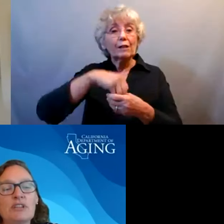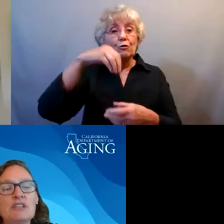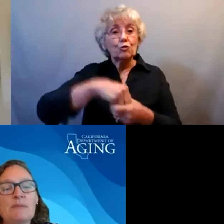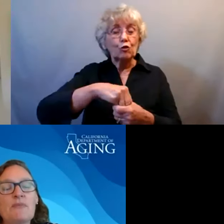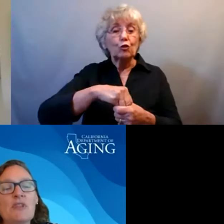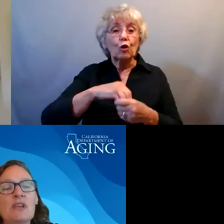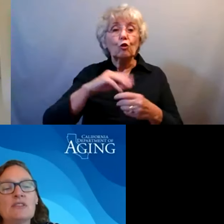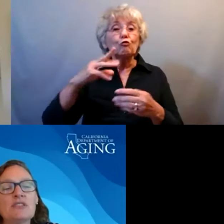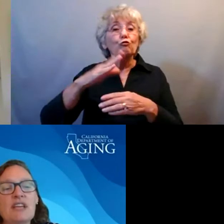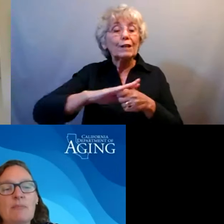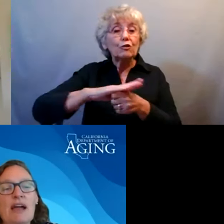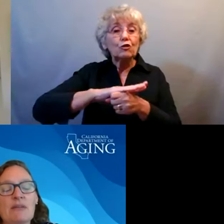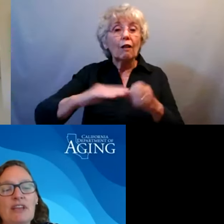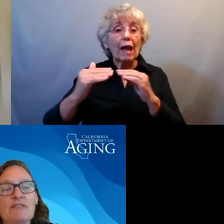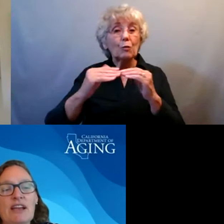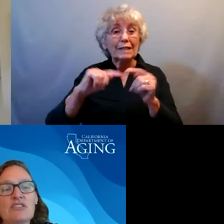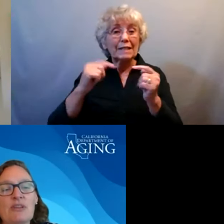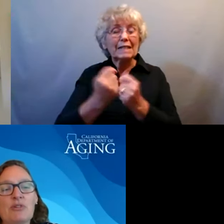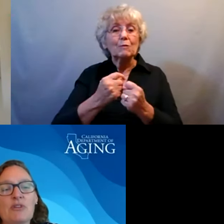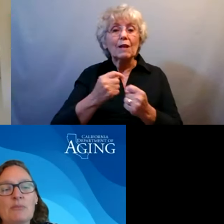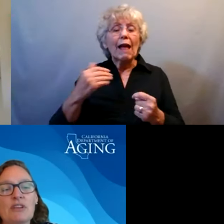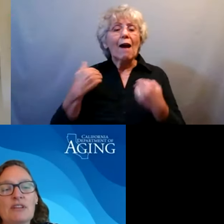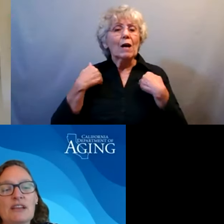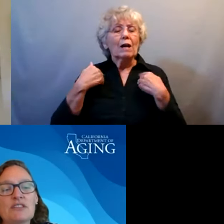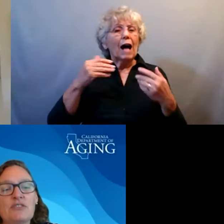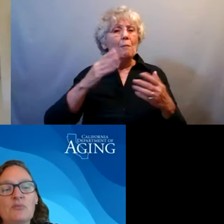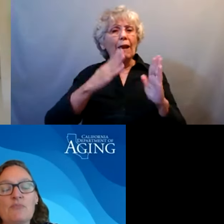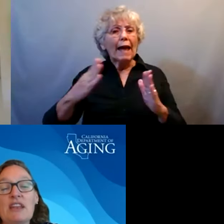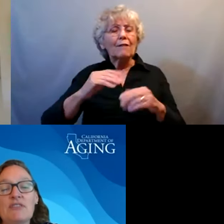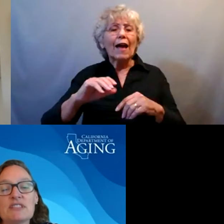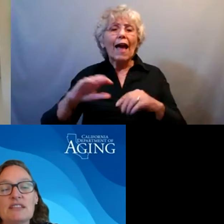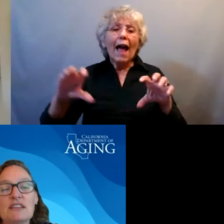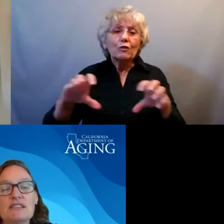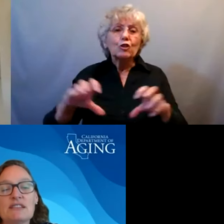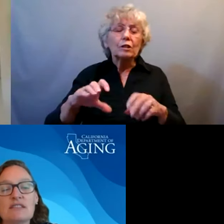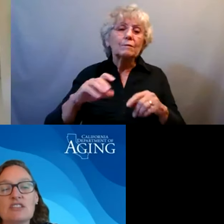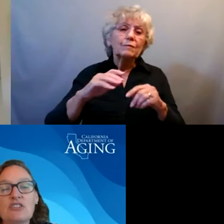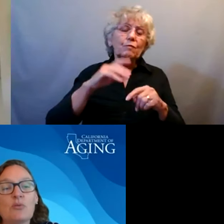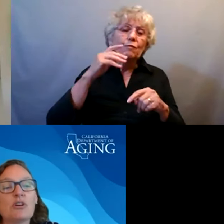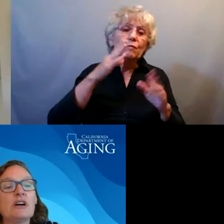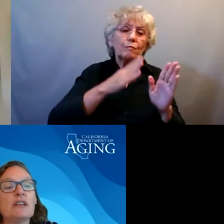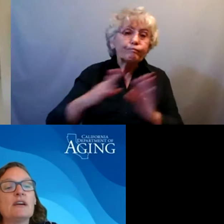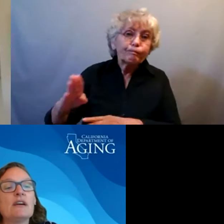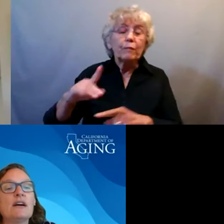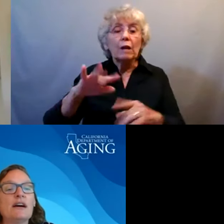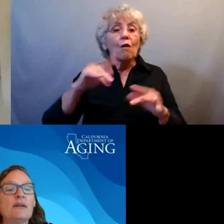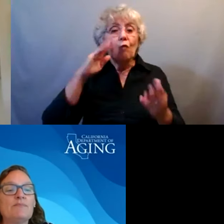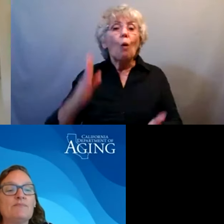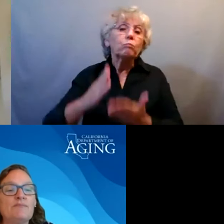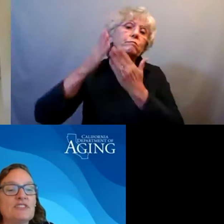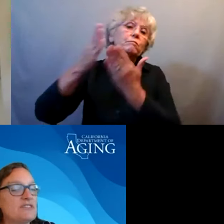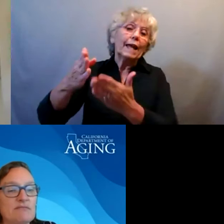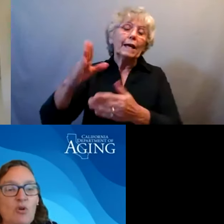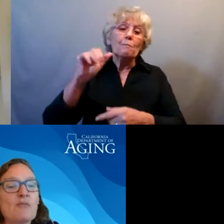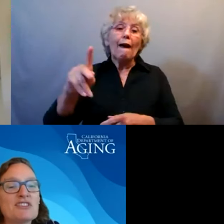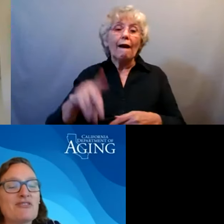racial equity team, to take back a plan of action that program can execute with many of these ideas and continue to work on.